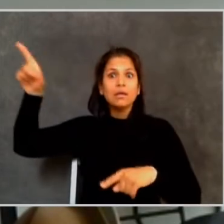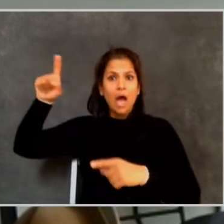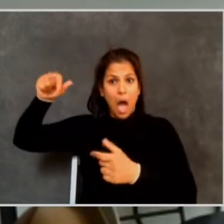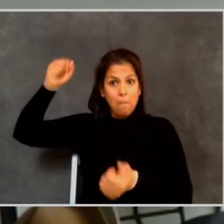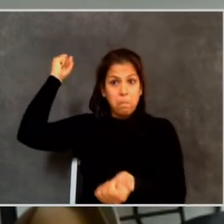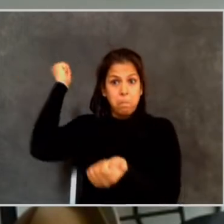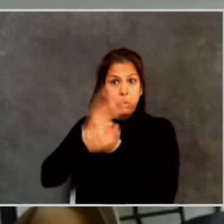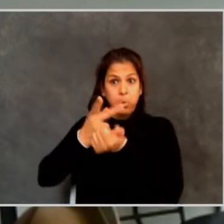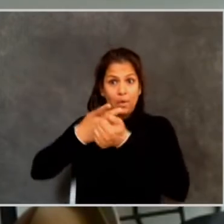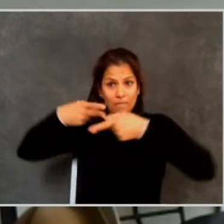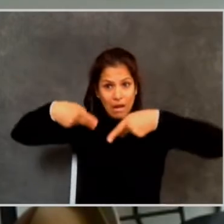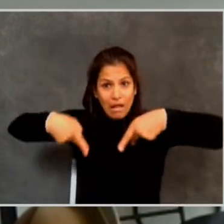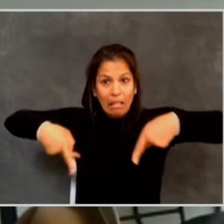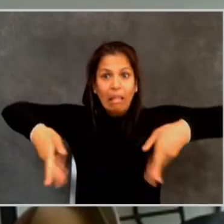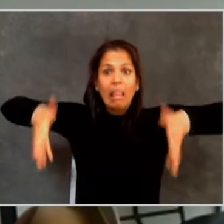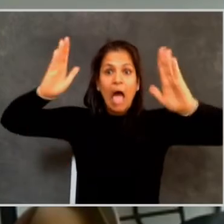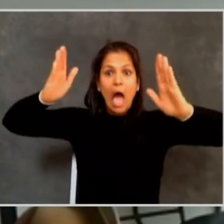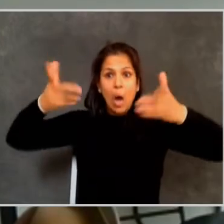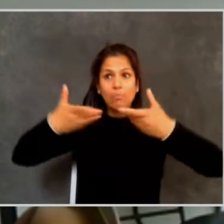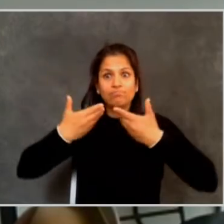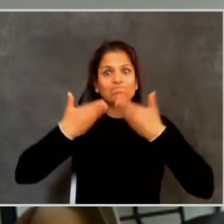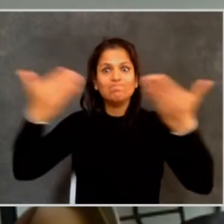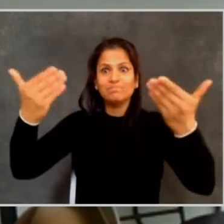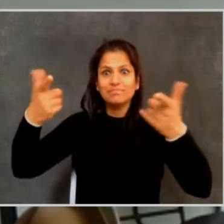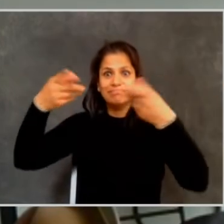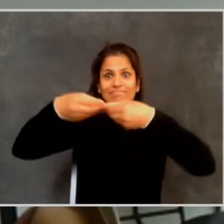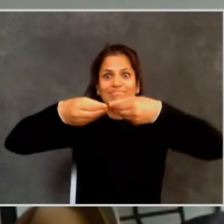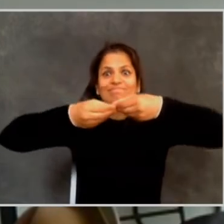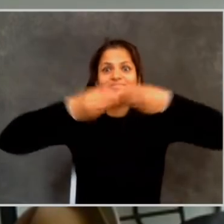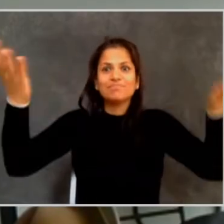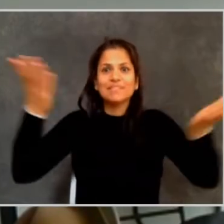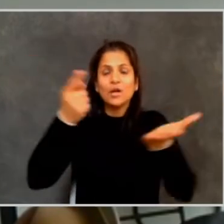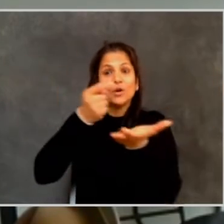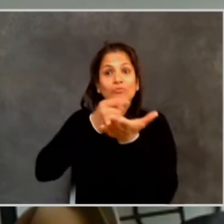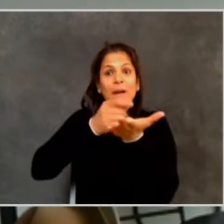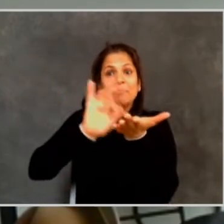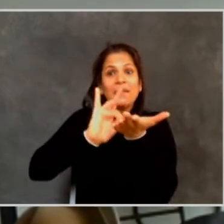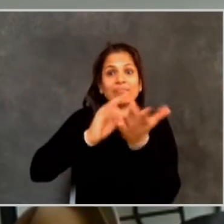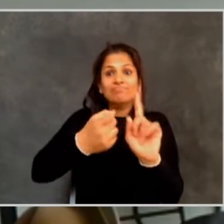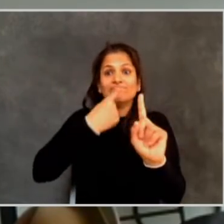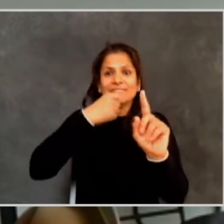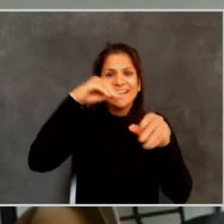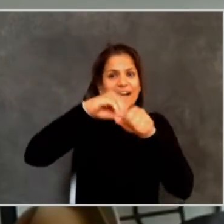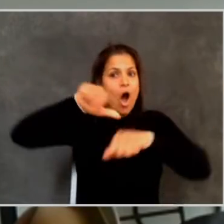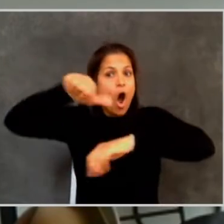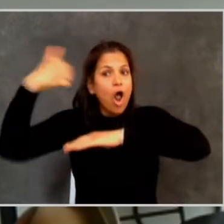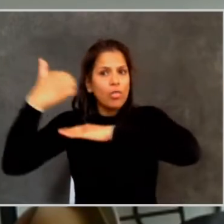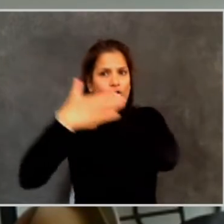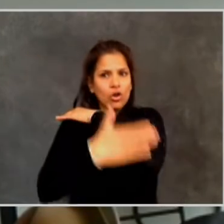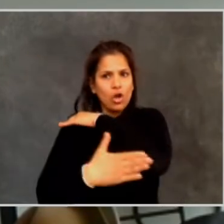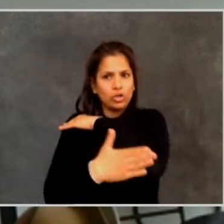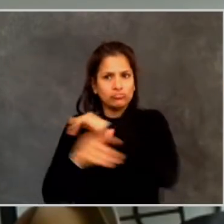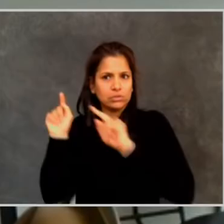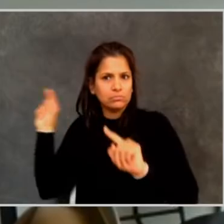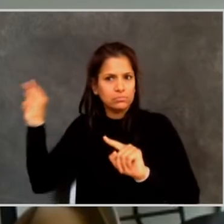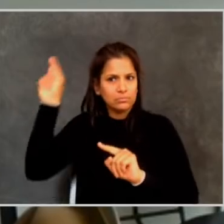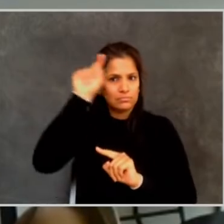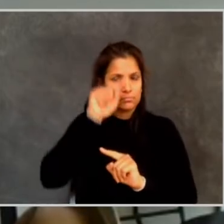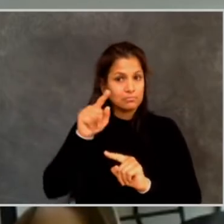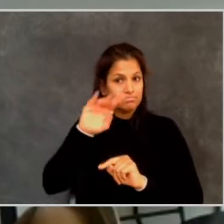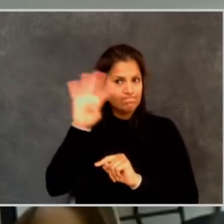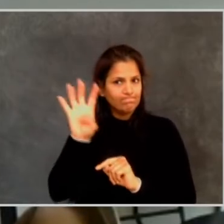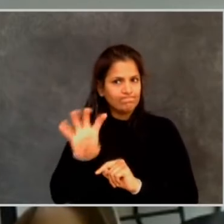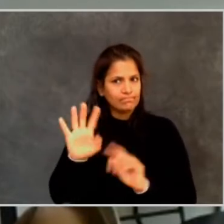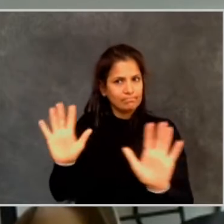in the next week or two. And I do believe that it could be a game changer. As you say, we won't be able to assure people that